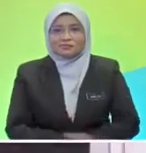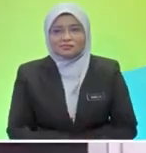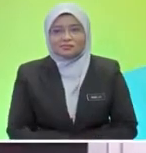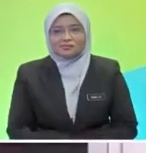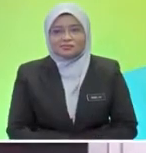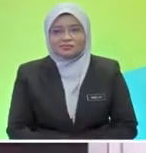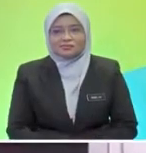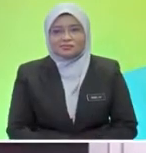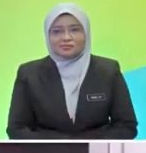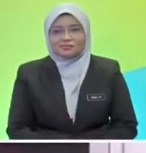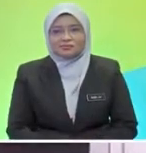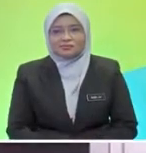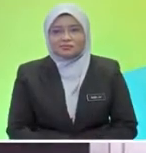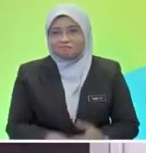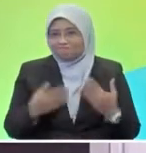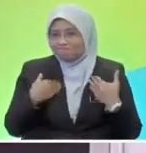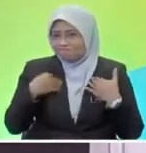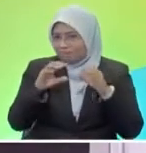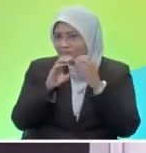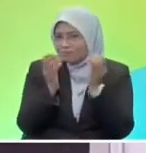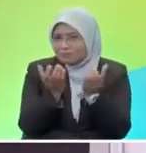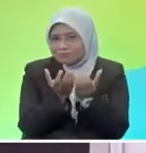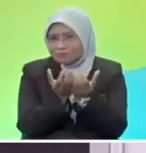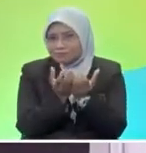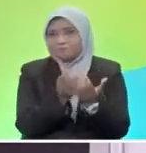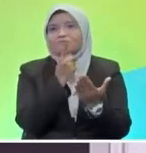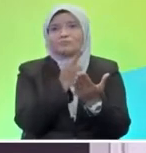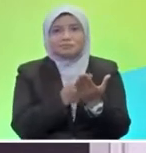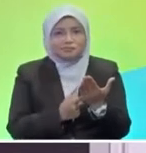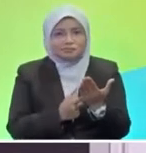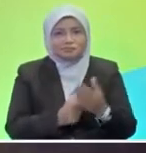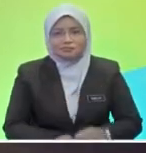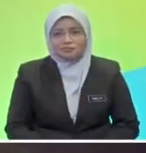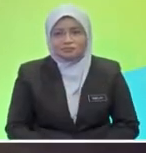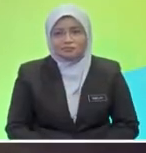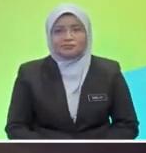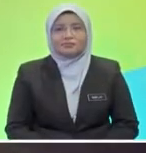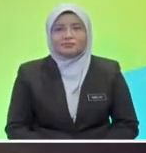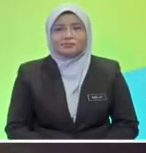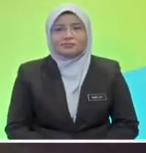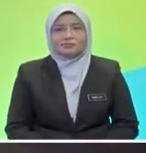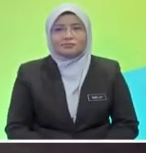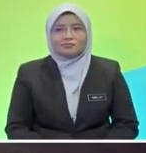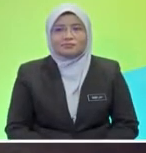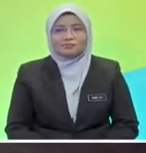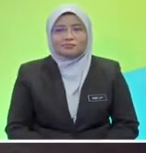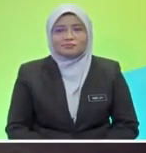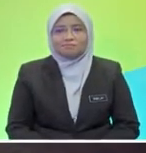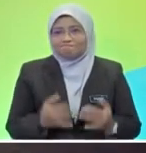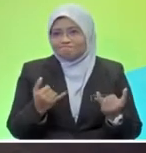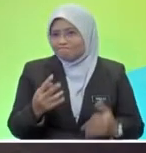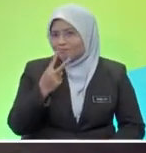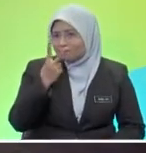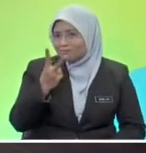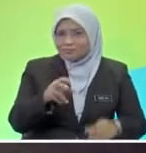There's a ball there. I'll try this one. This is kicking a ball, right, yes, teacher? Yes, let's see if you can kick a ball.